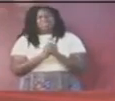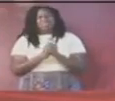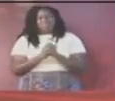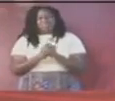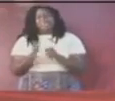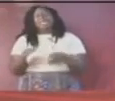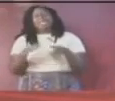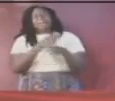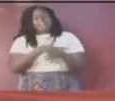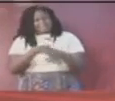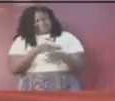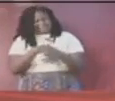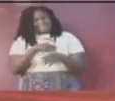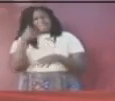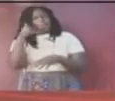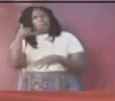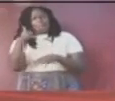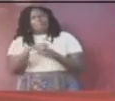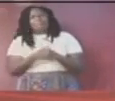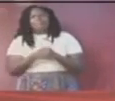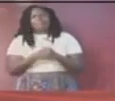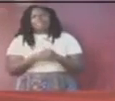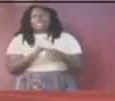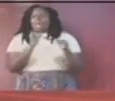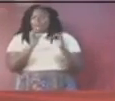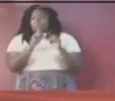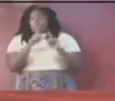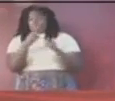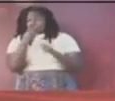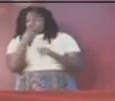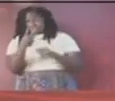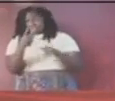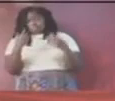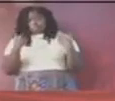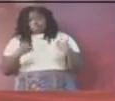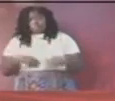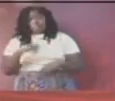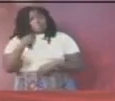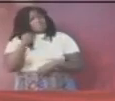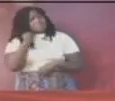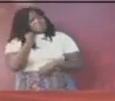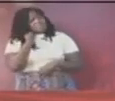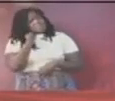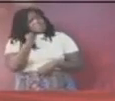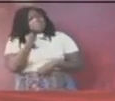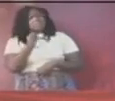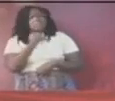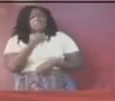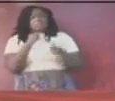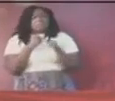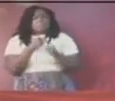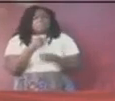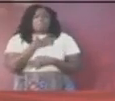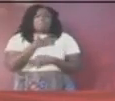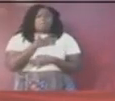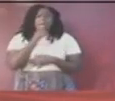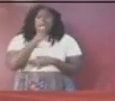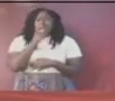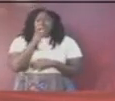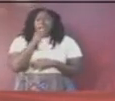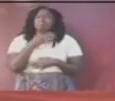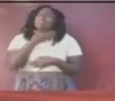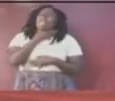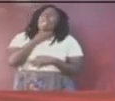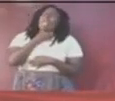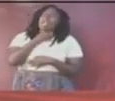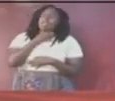onset of symptoms, please isolate yourself at home and do not go to work. Commingling, mixing, congregating is